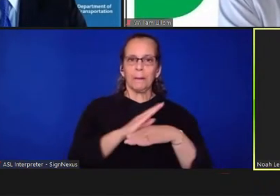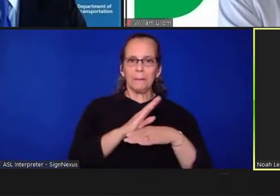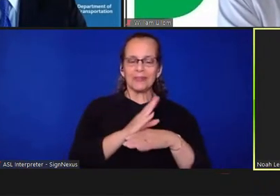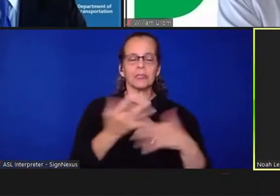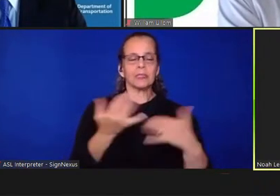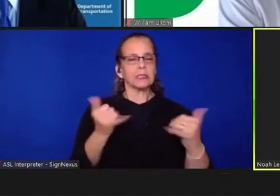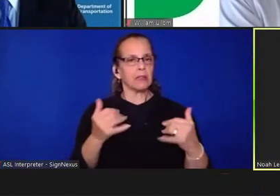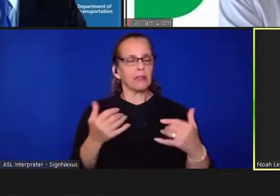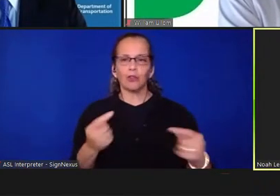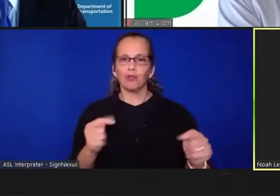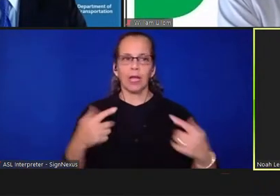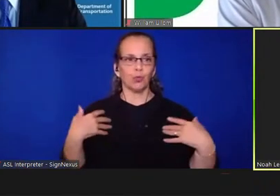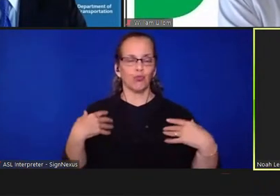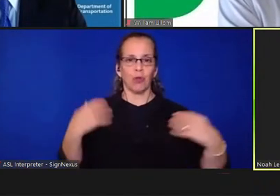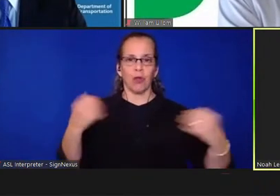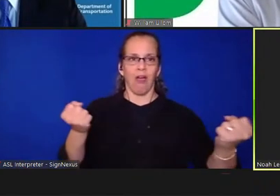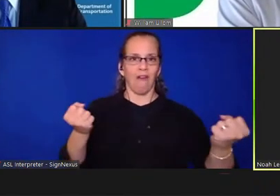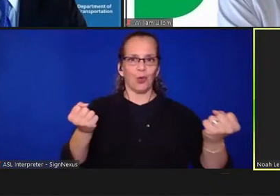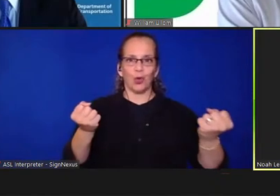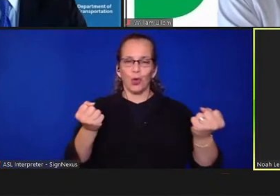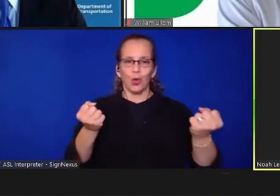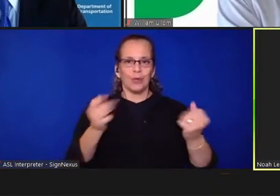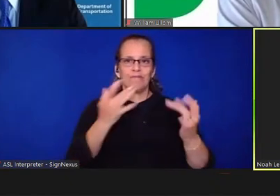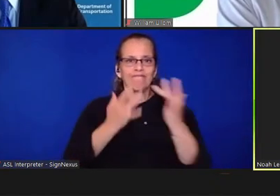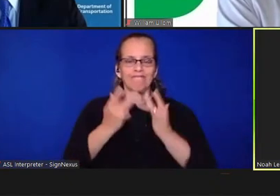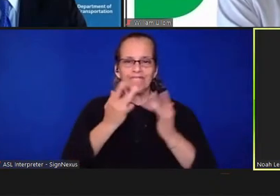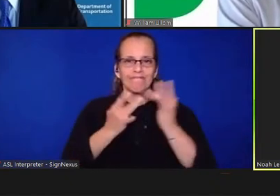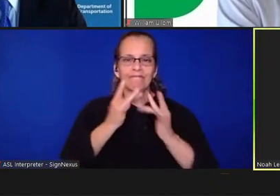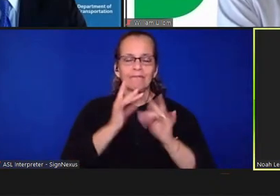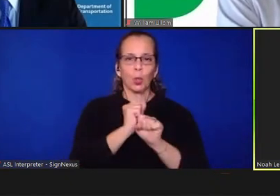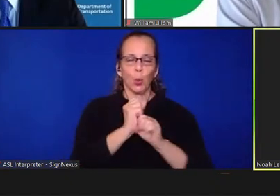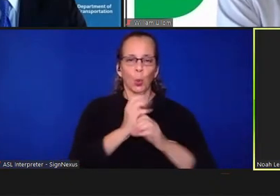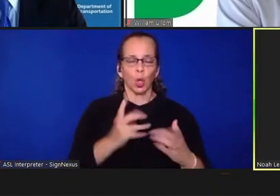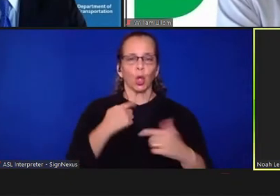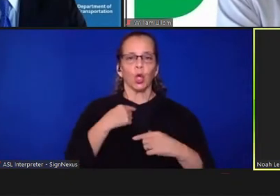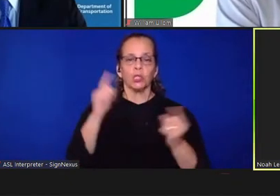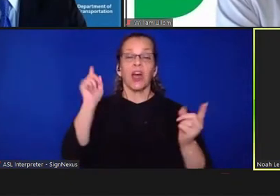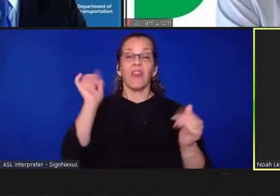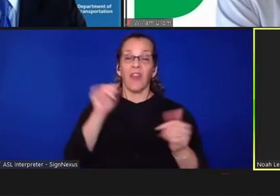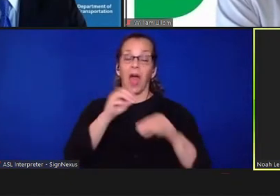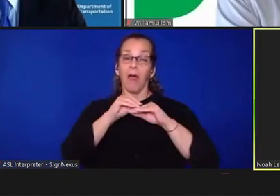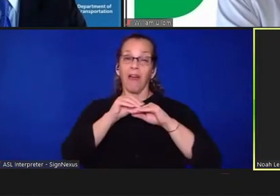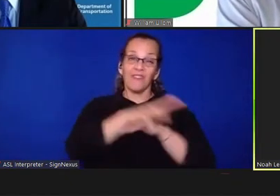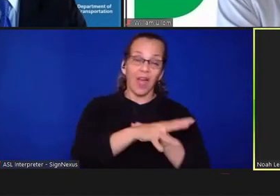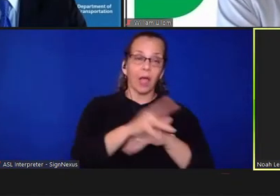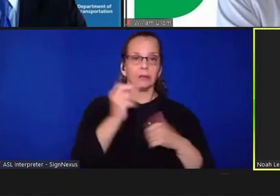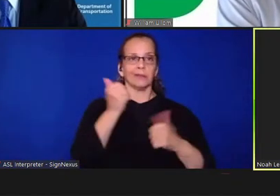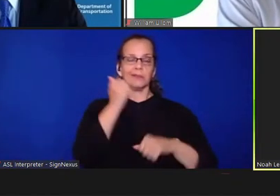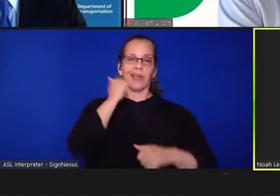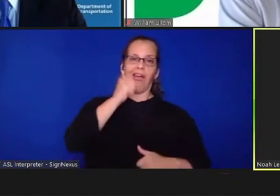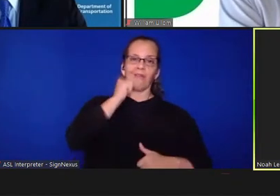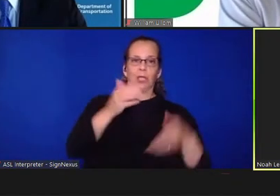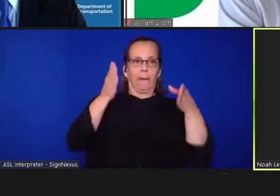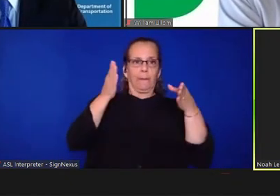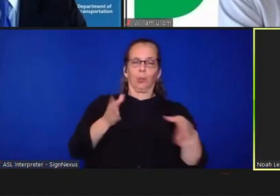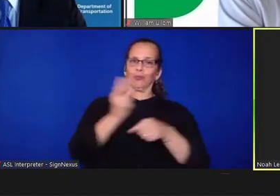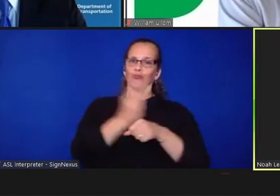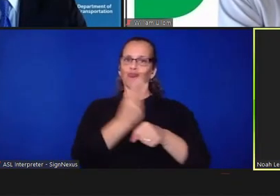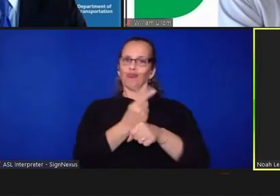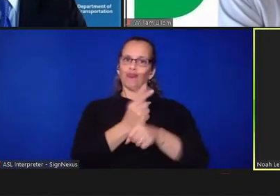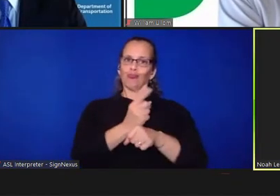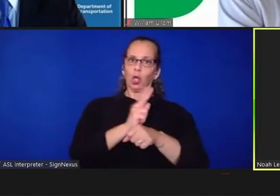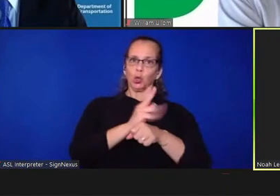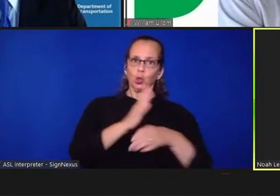office workers these increased costs will trickle down to the everyday consumer while we are still facing unprecedented inflation